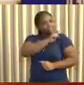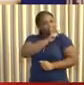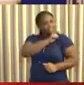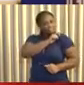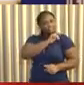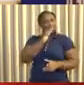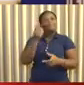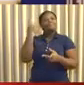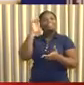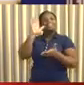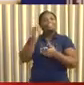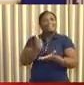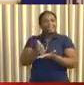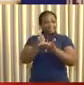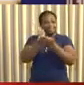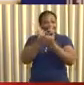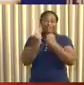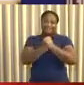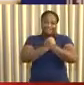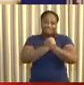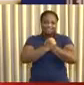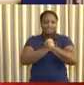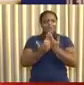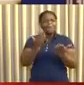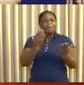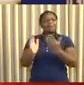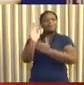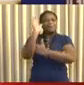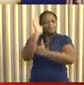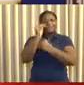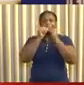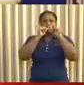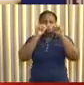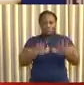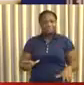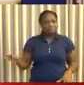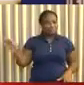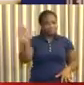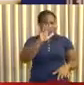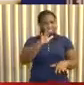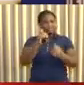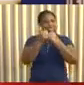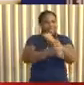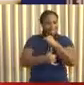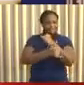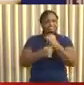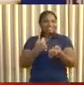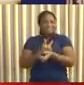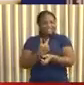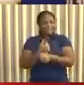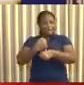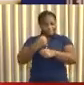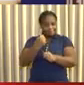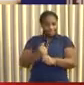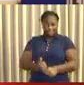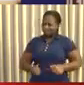for their patriotic efforts. May God bless us all and our homeland, Ghana, and make her